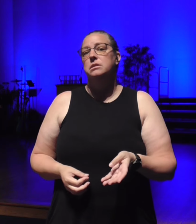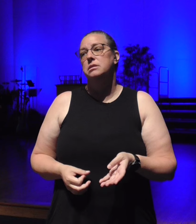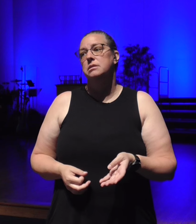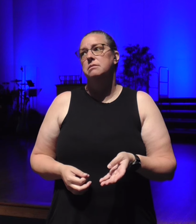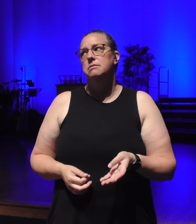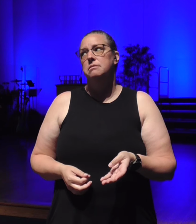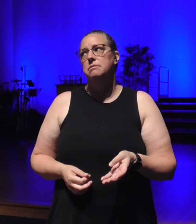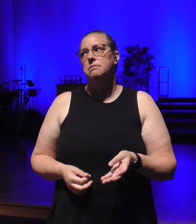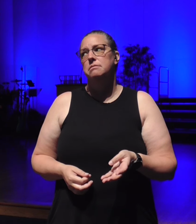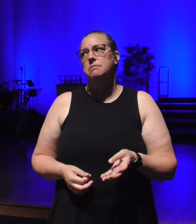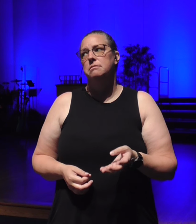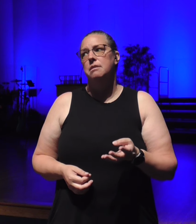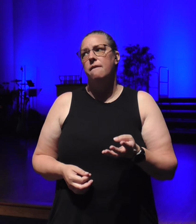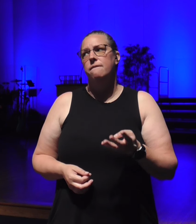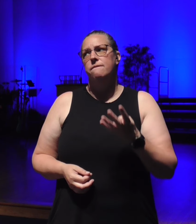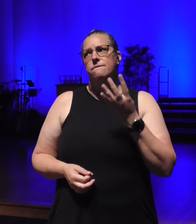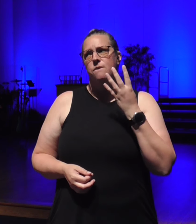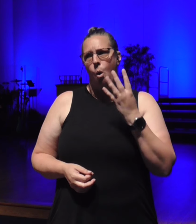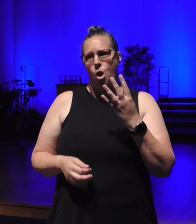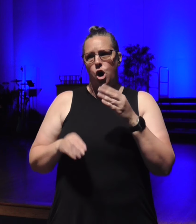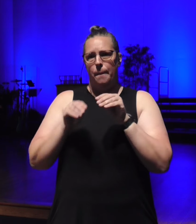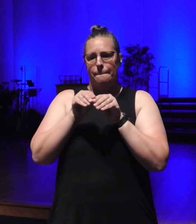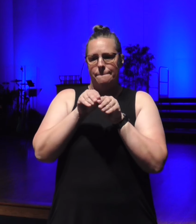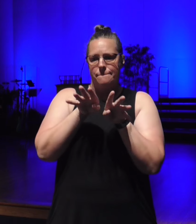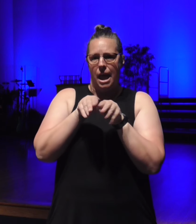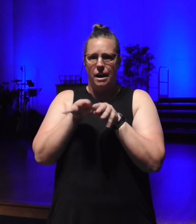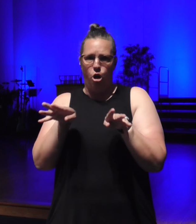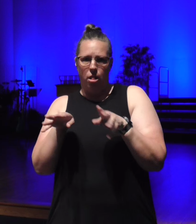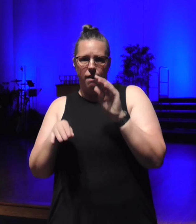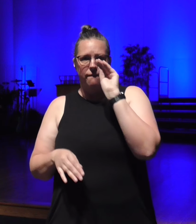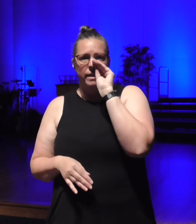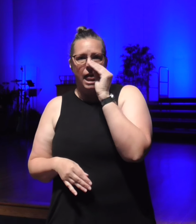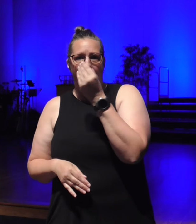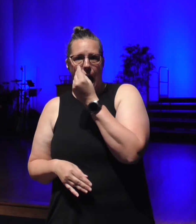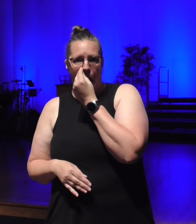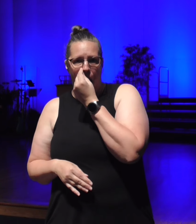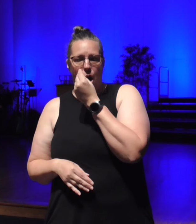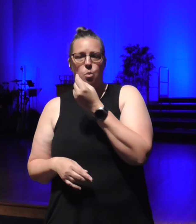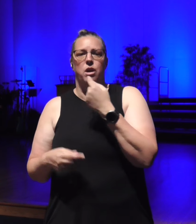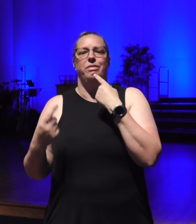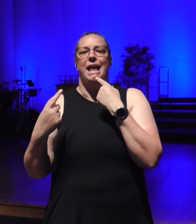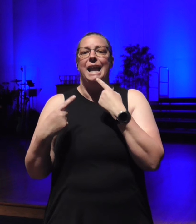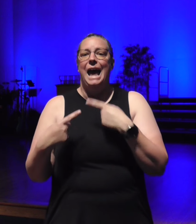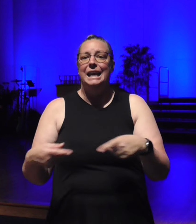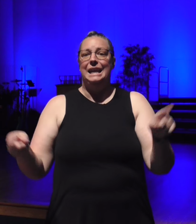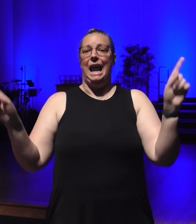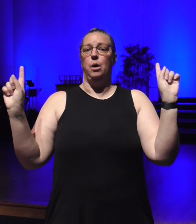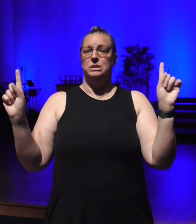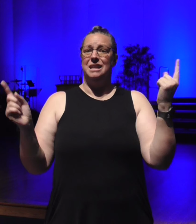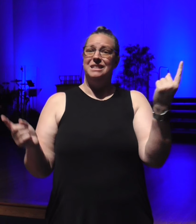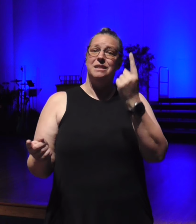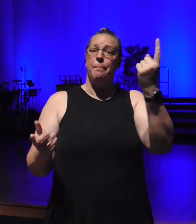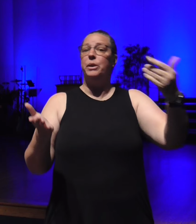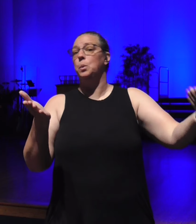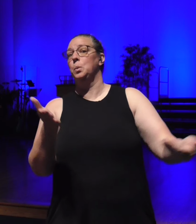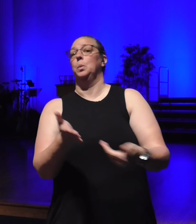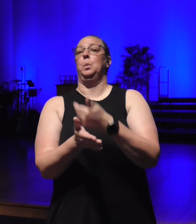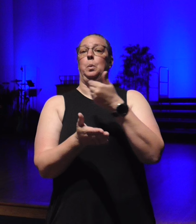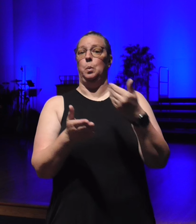Aztec glyph for the center of the cosmos, announcing something new is being born